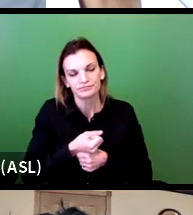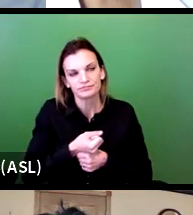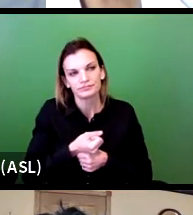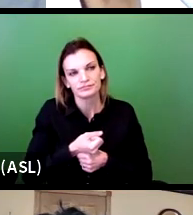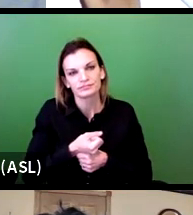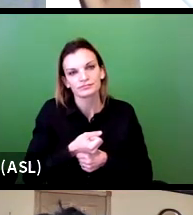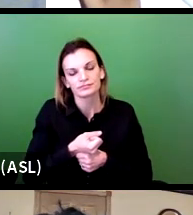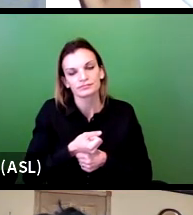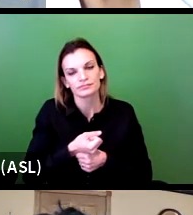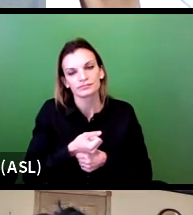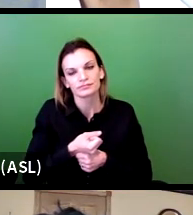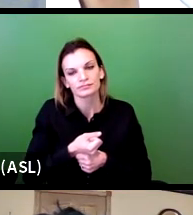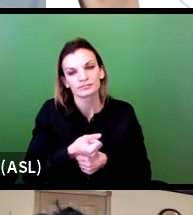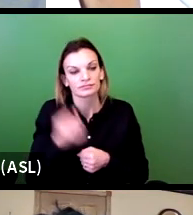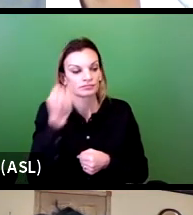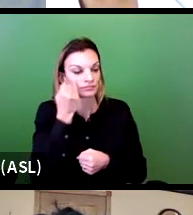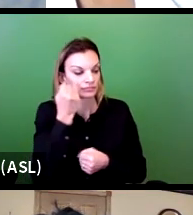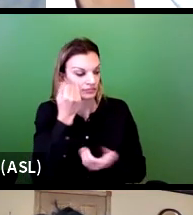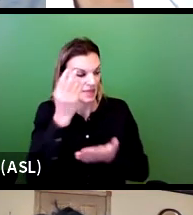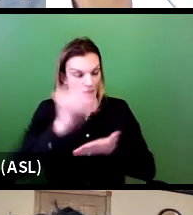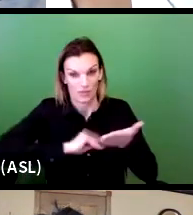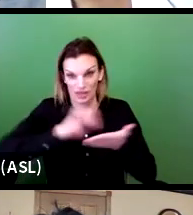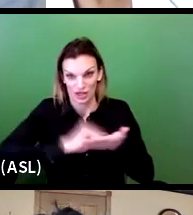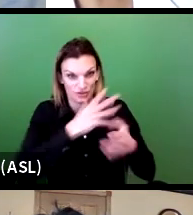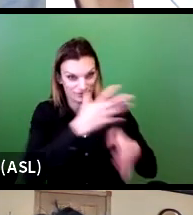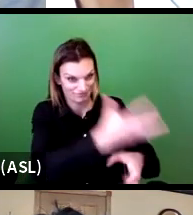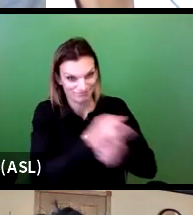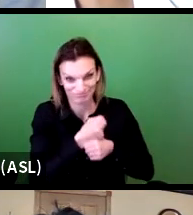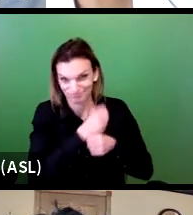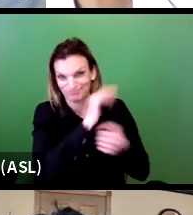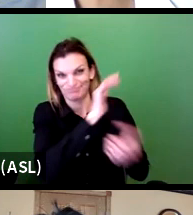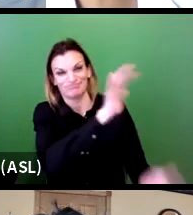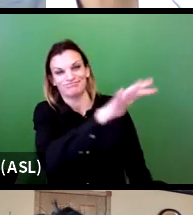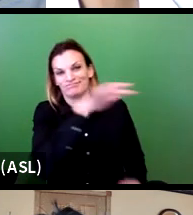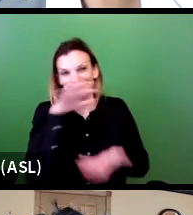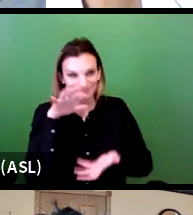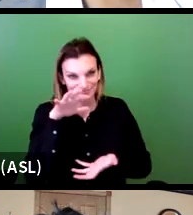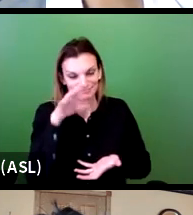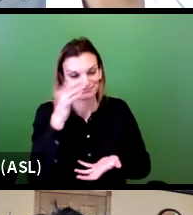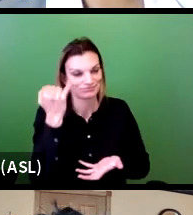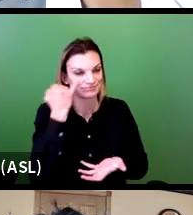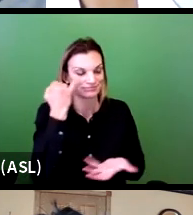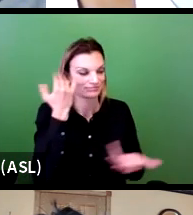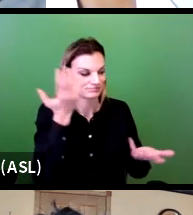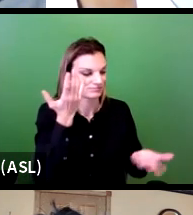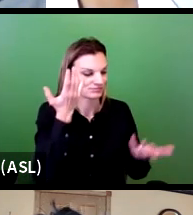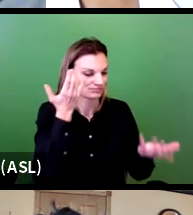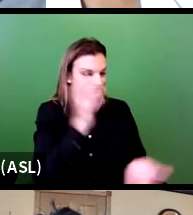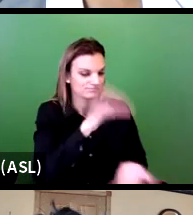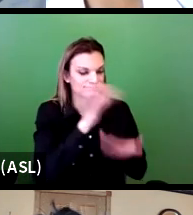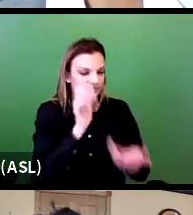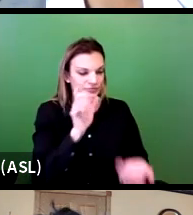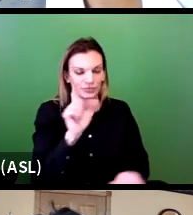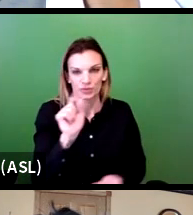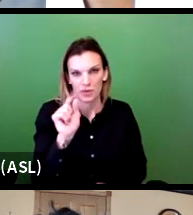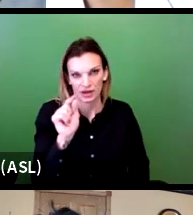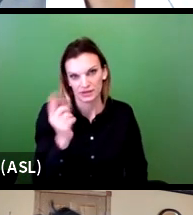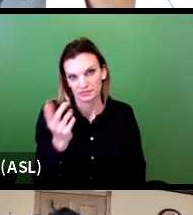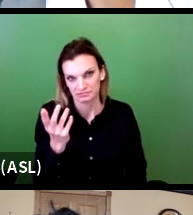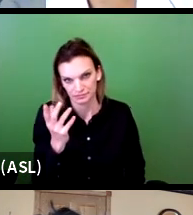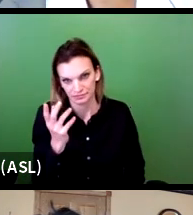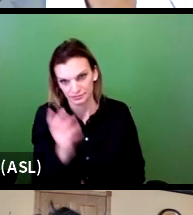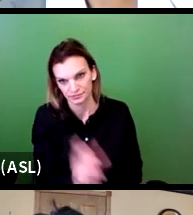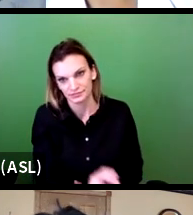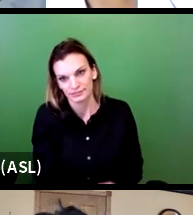however many applications come in, let's pick 20. I think I can work with that